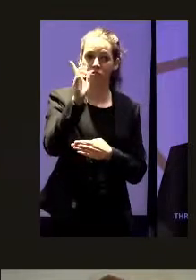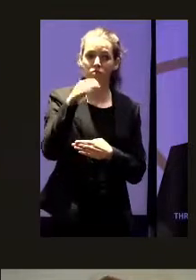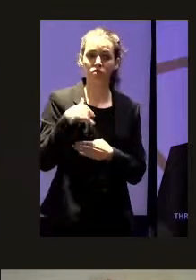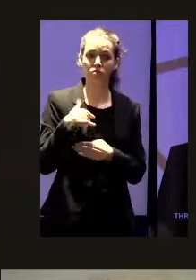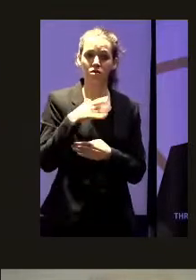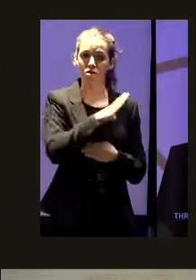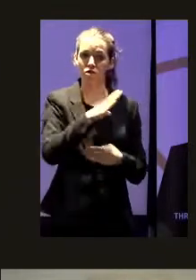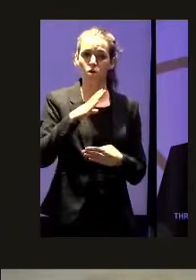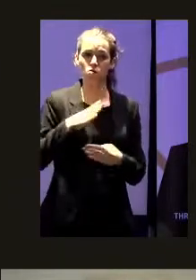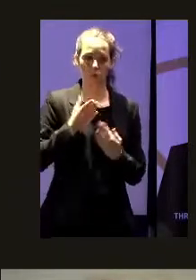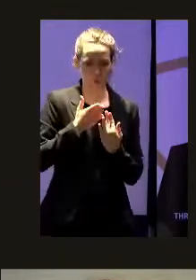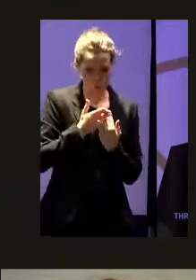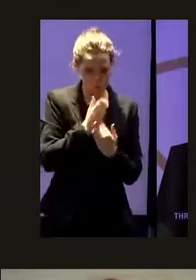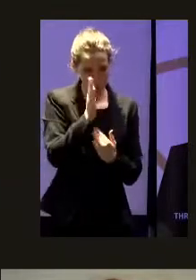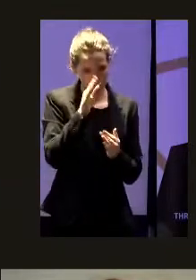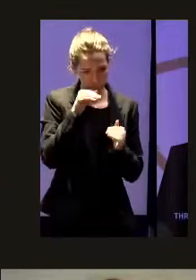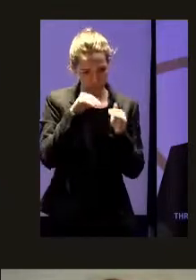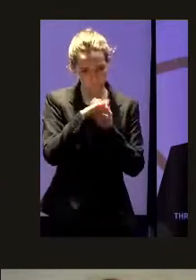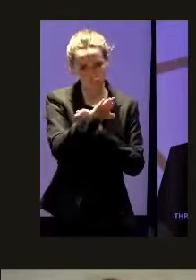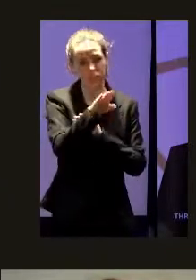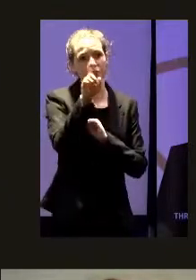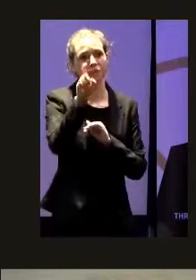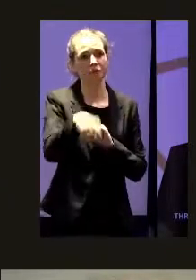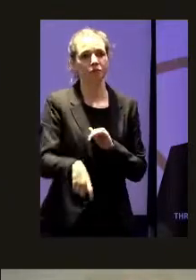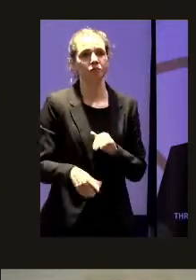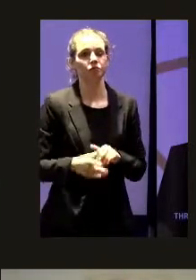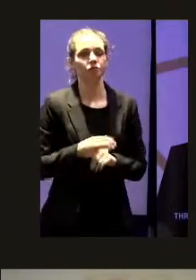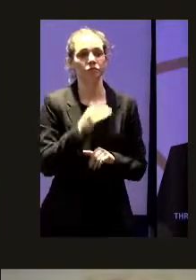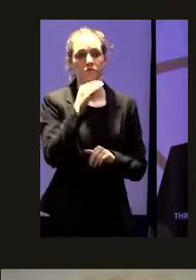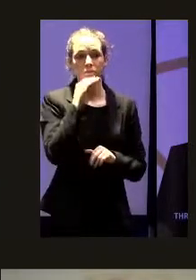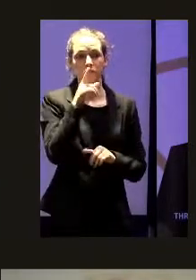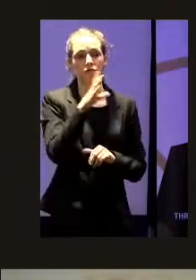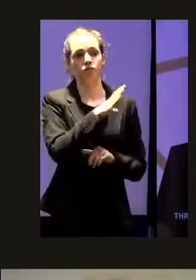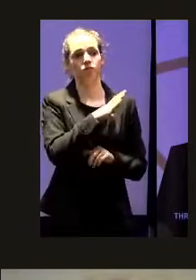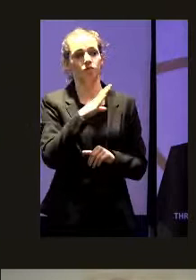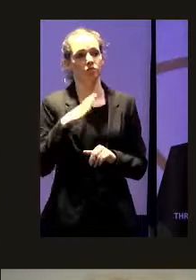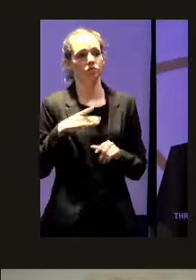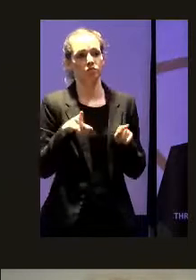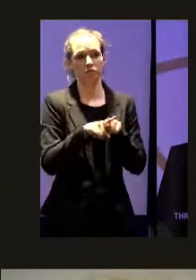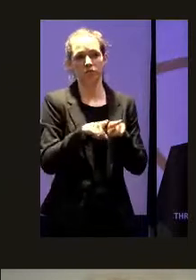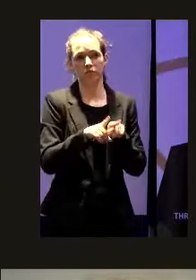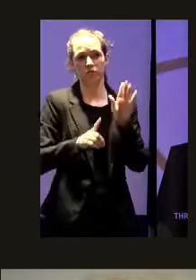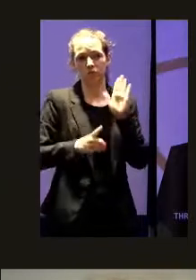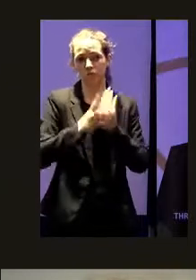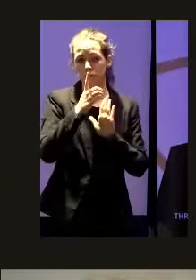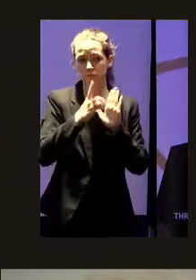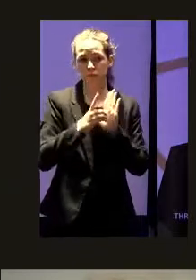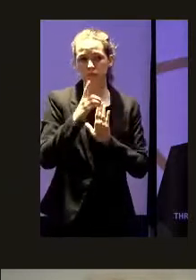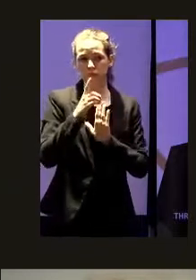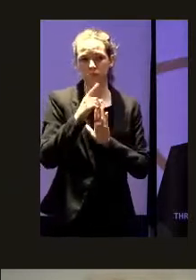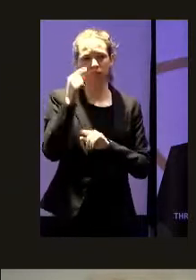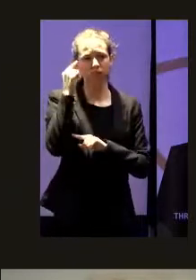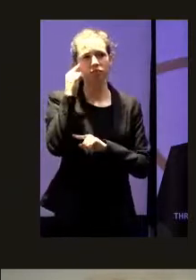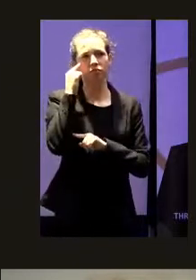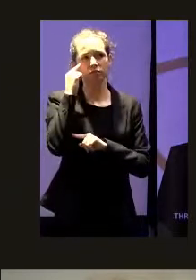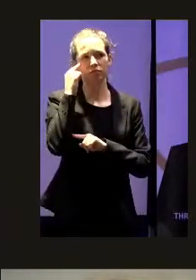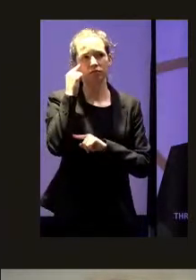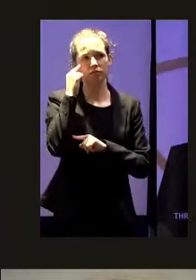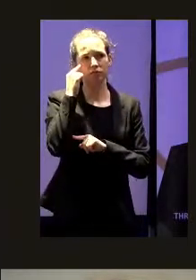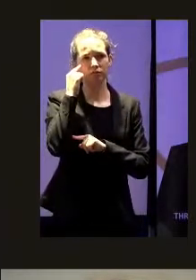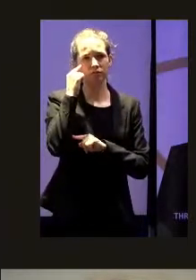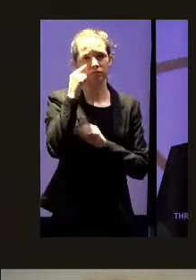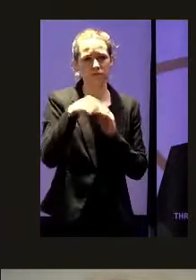council. So part of the policy then of municipalities in their development or review must take into consideration such